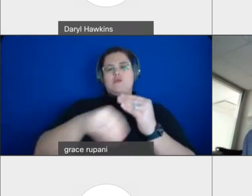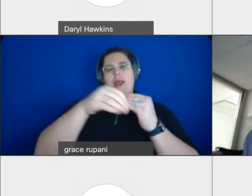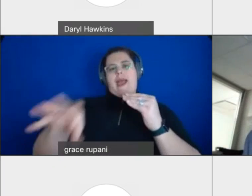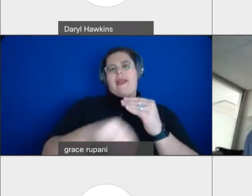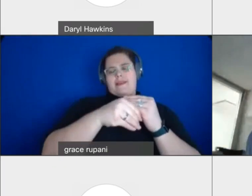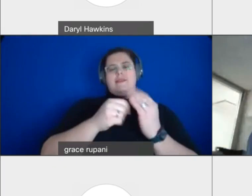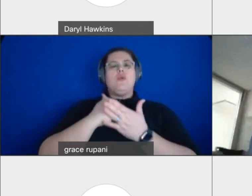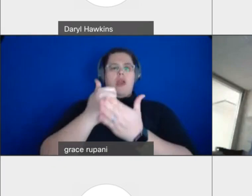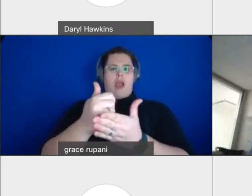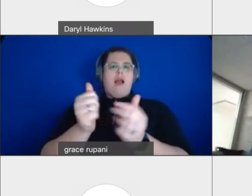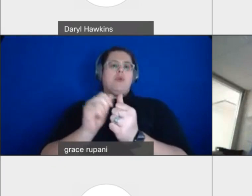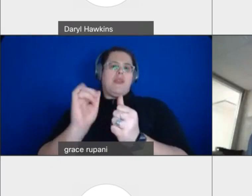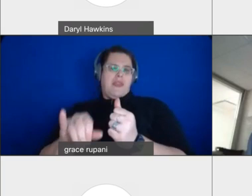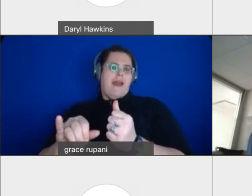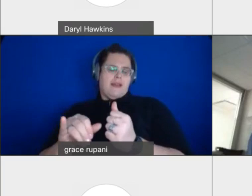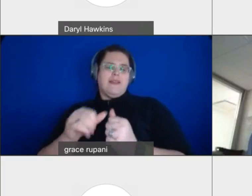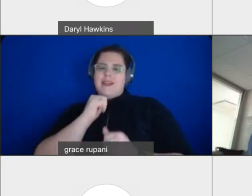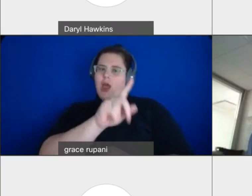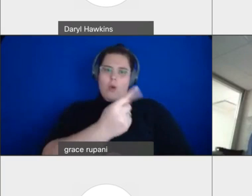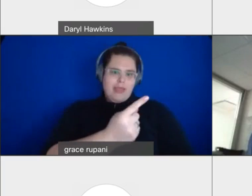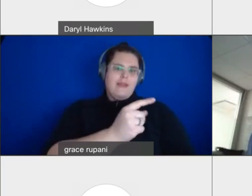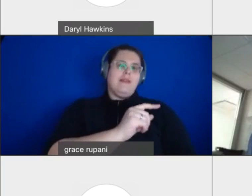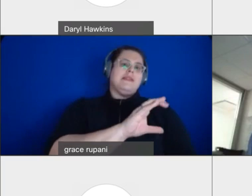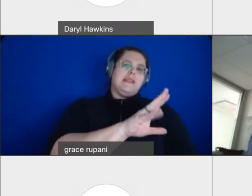effort, to include Harris Teeter